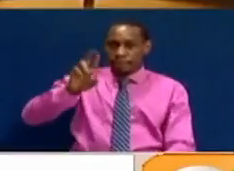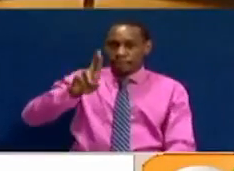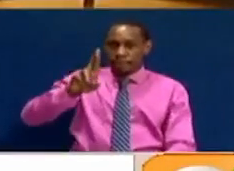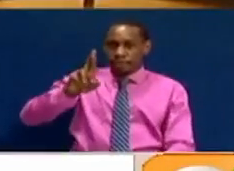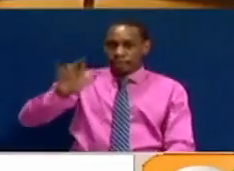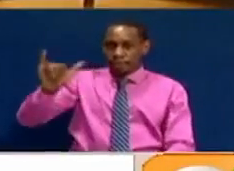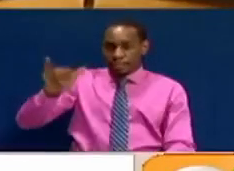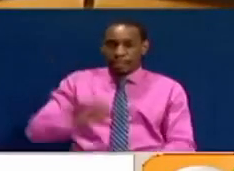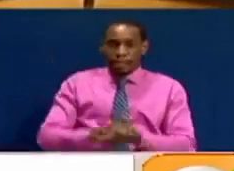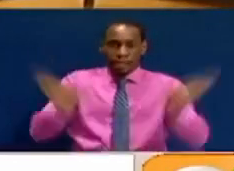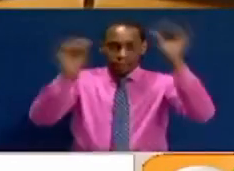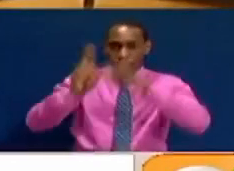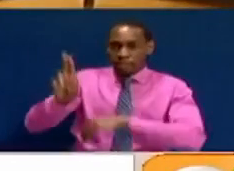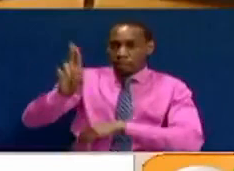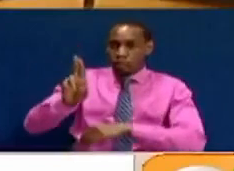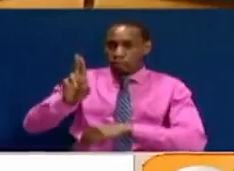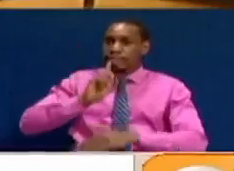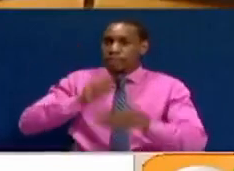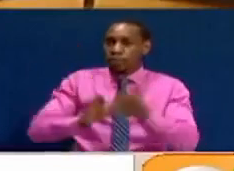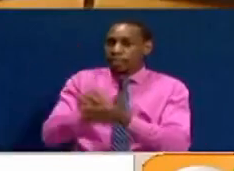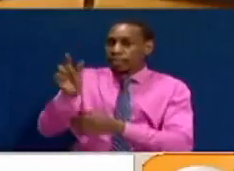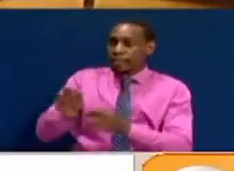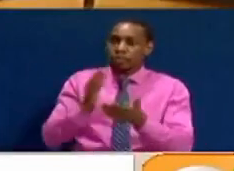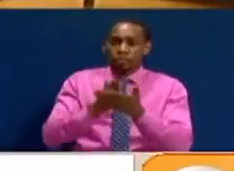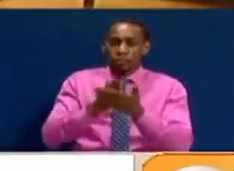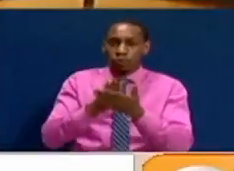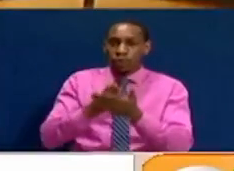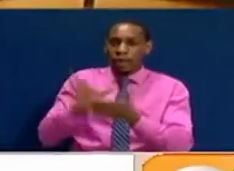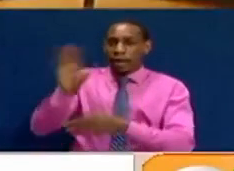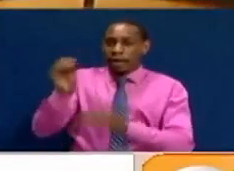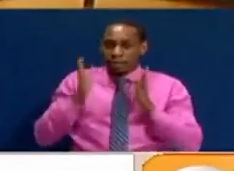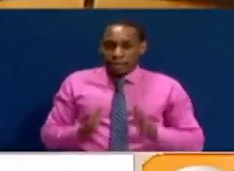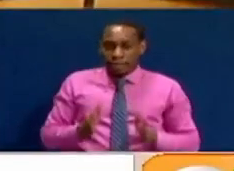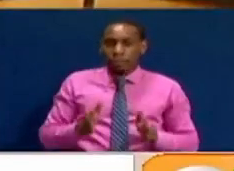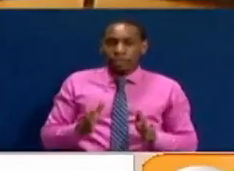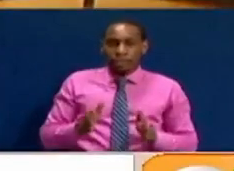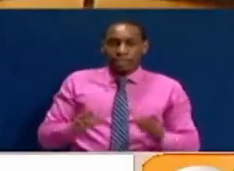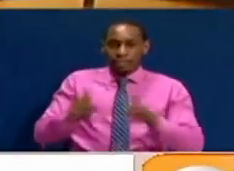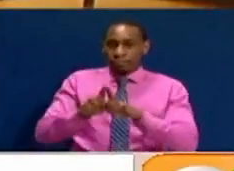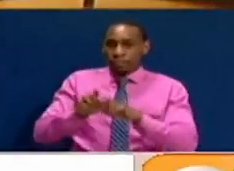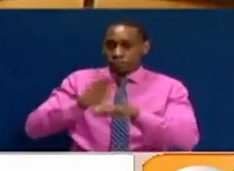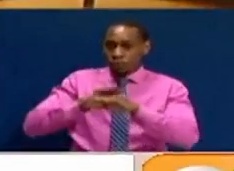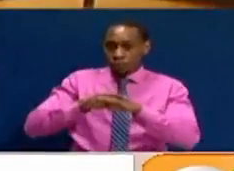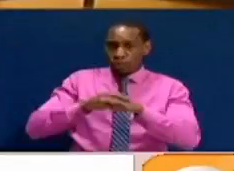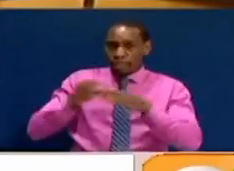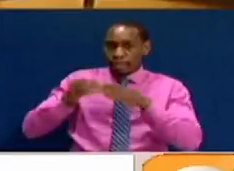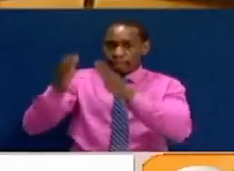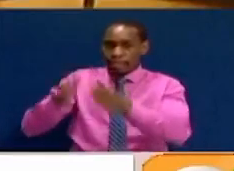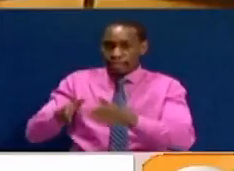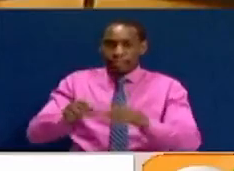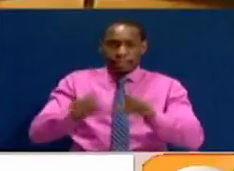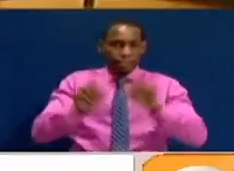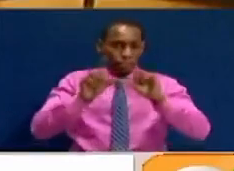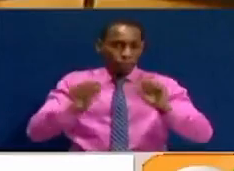Rawlings. President Uhuru Kenyatta described Rawlings as a true Pan-Africanist, an icon, and a great statesman in his